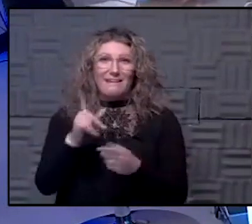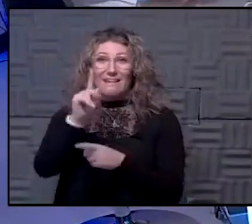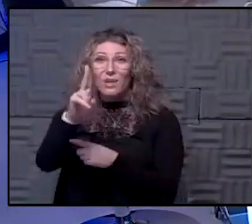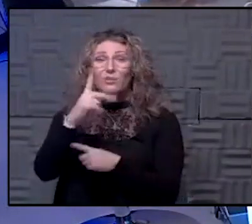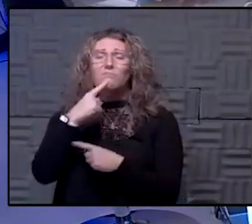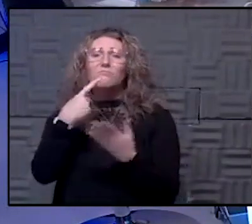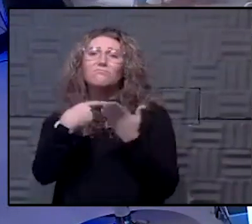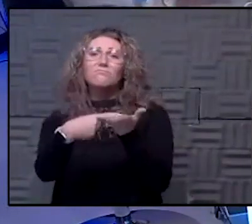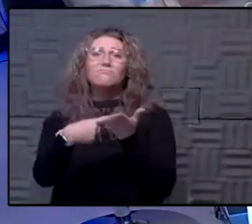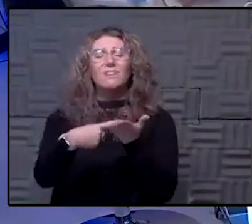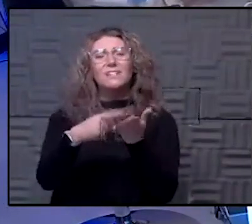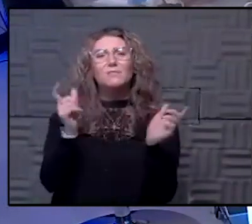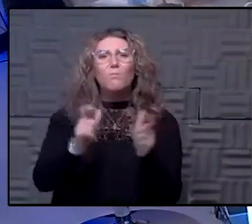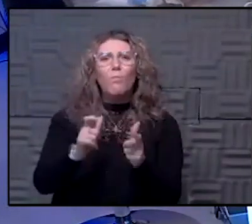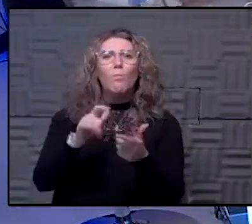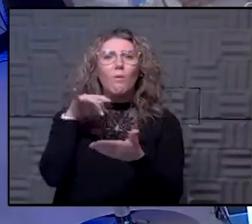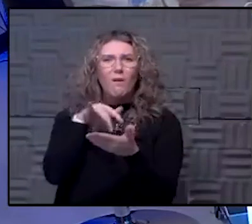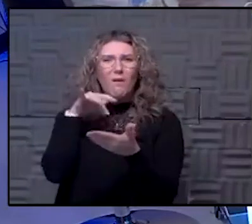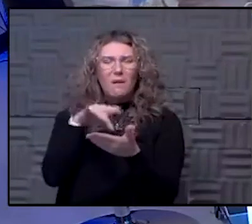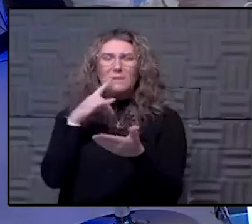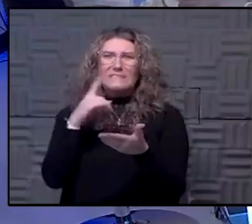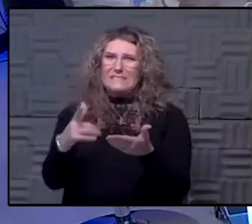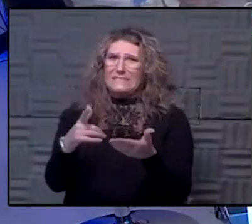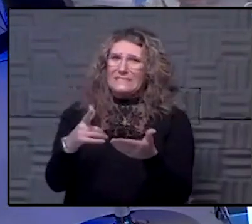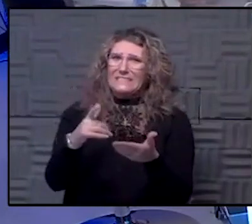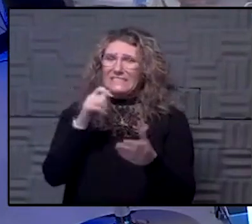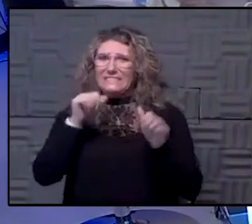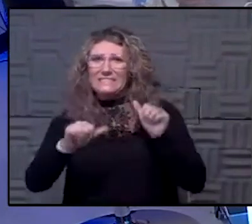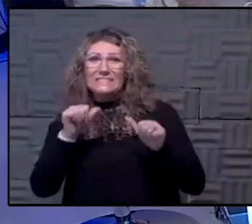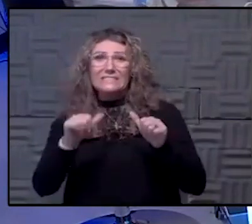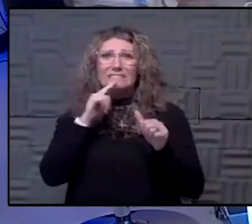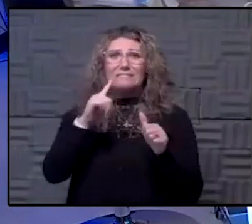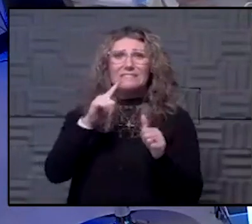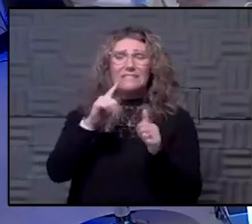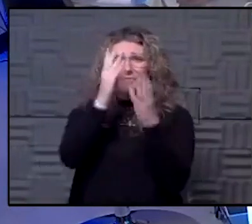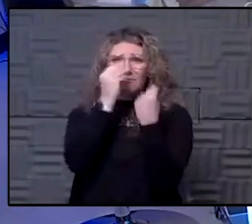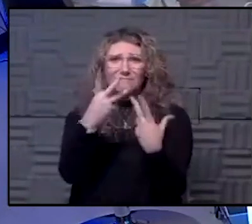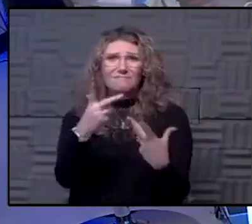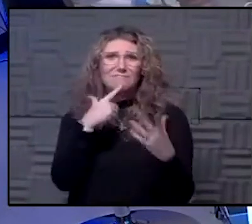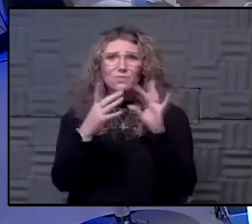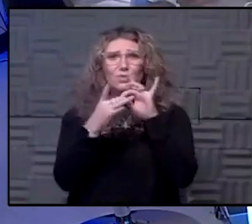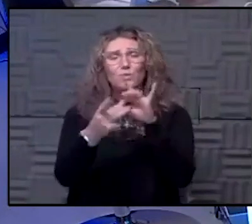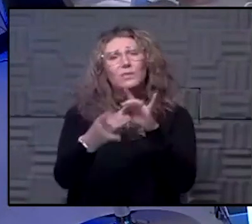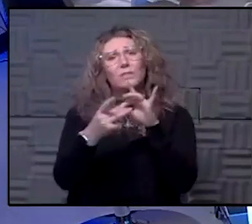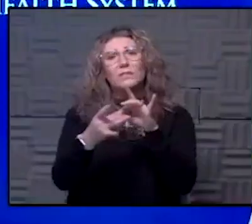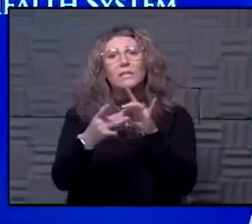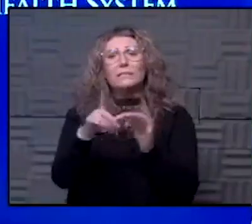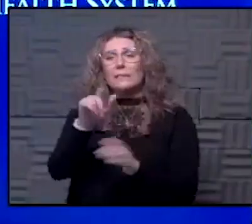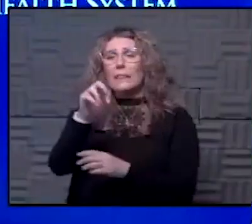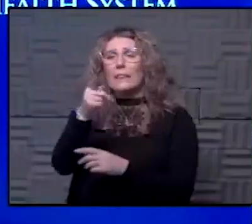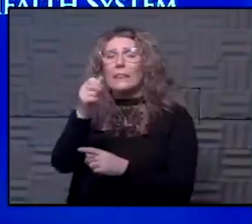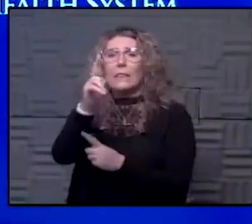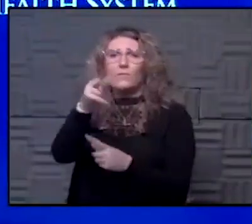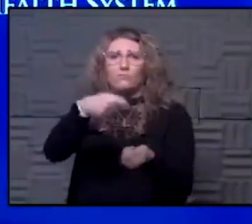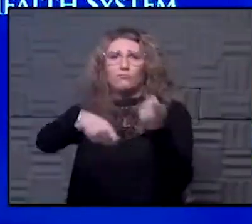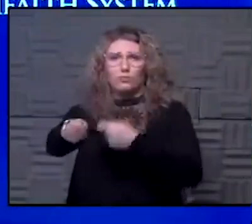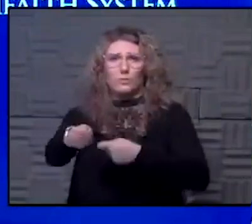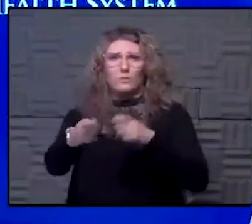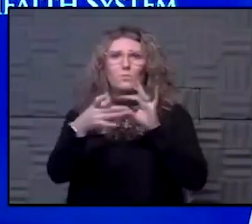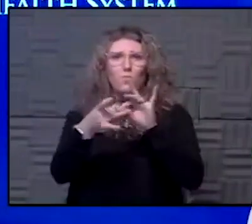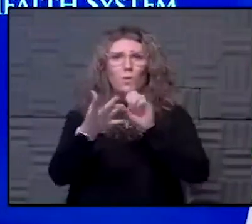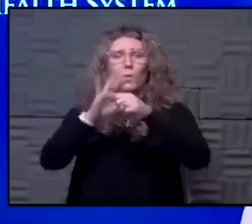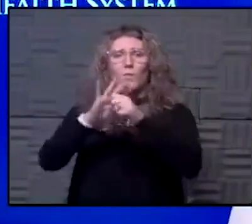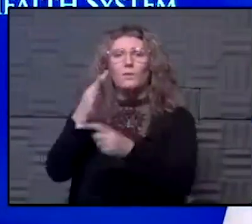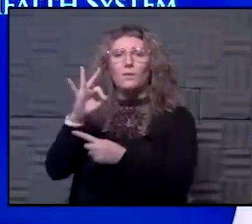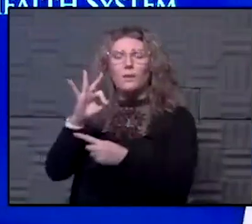morning about a small study with some disturbing data around the impact of COVID-19 on liver transplant. The doctors are going to break it all down for us here in